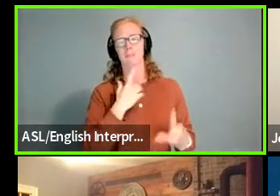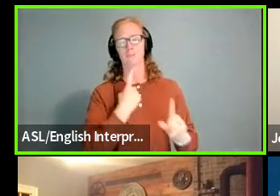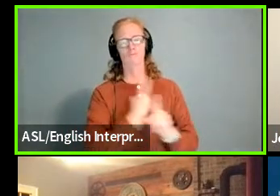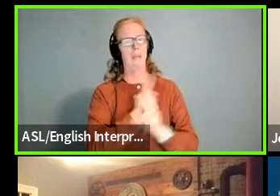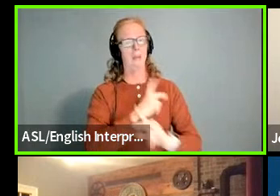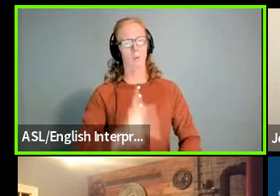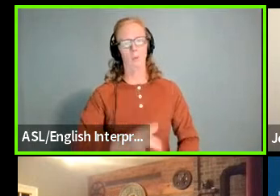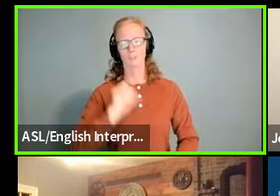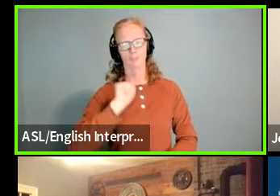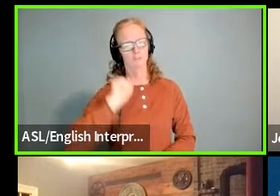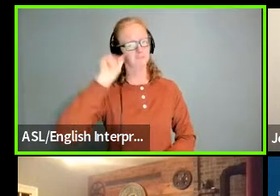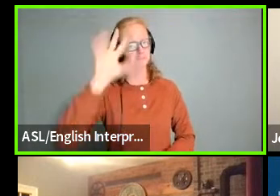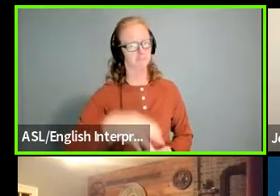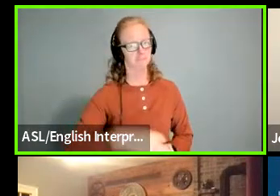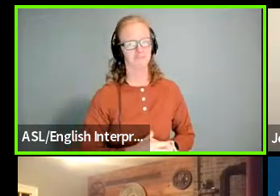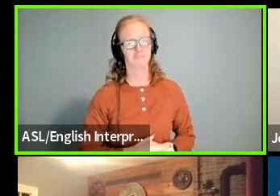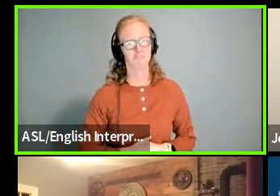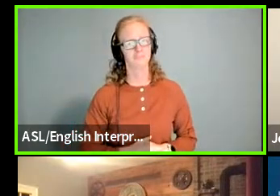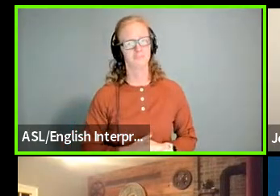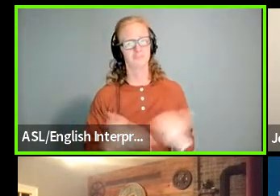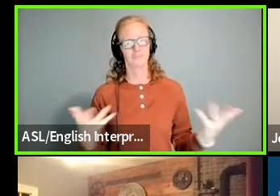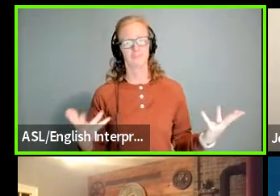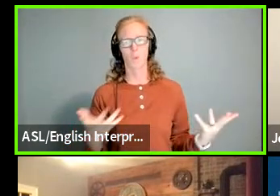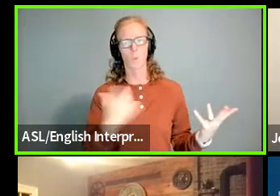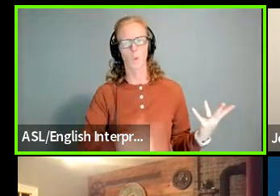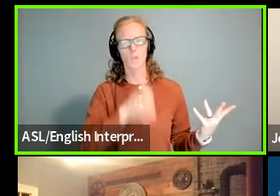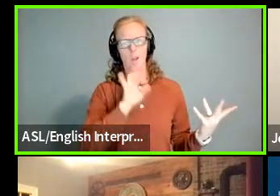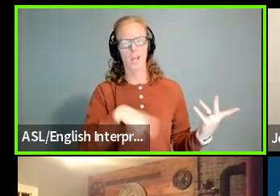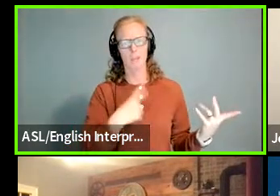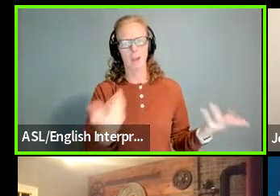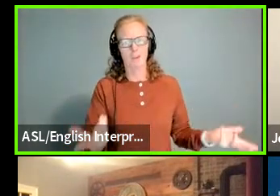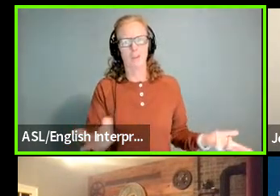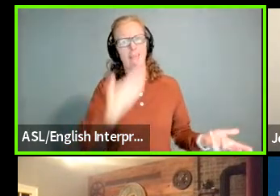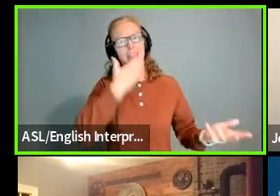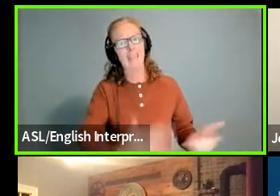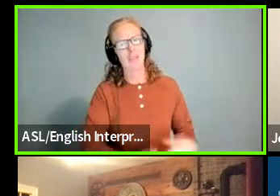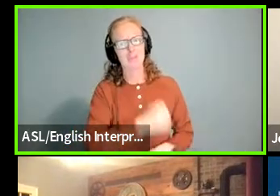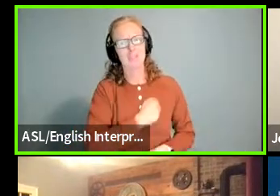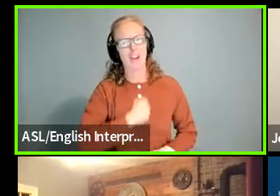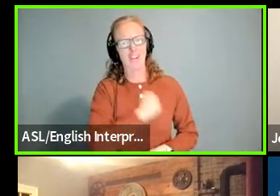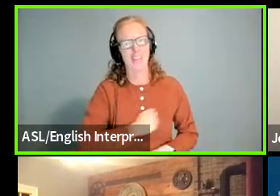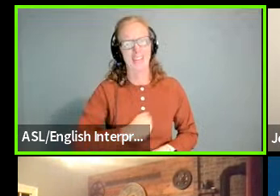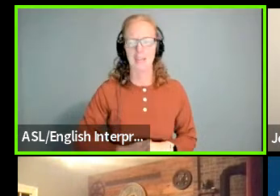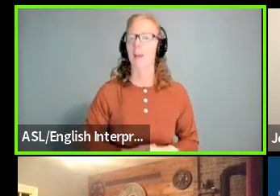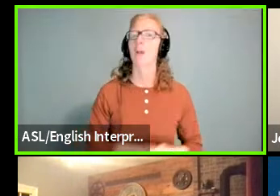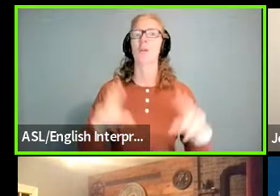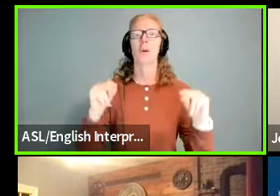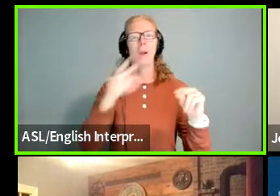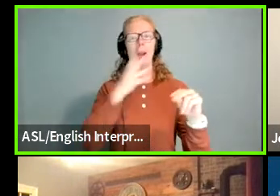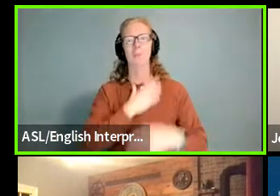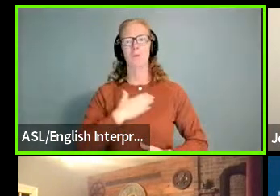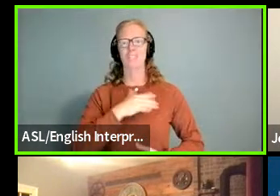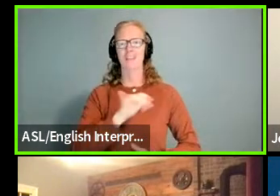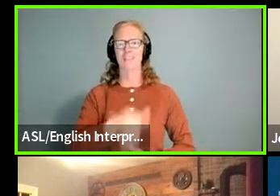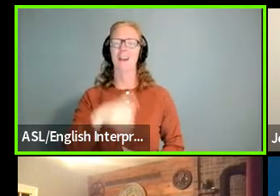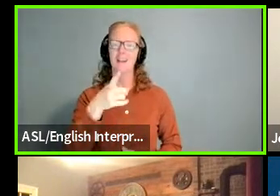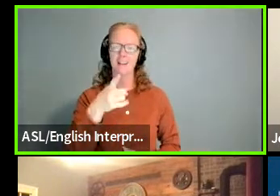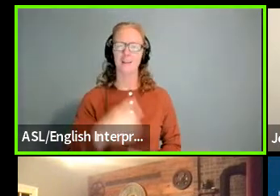citizen coming off the street saying, "What the hell are you talking about?" Thank you. Sorry. No, I appreciate that. Thank you.